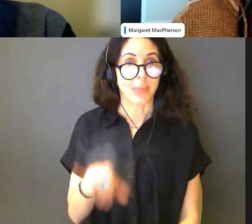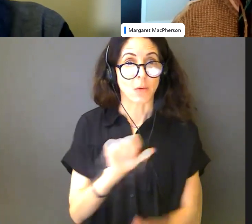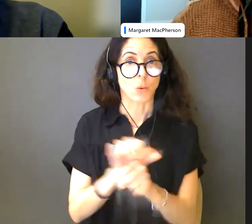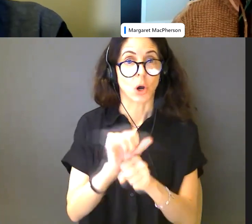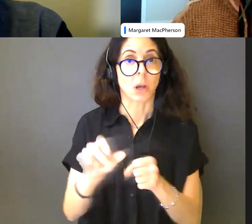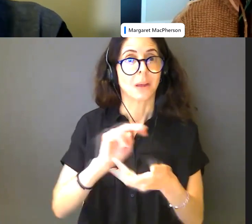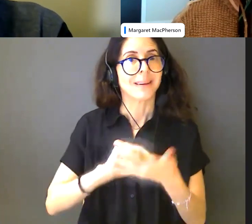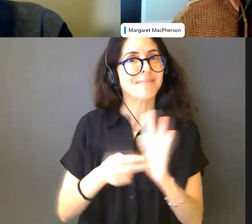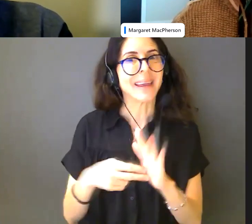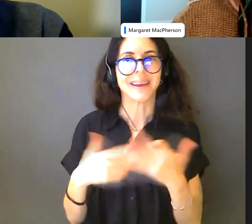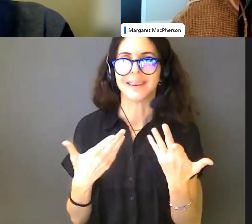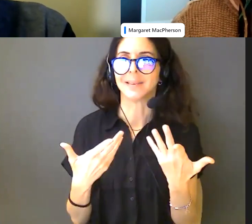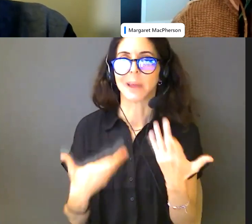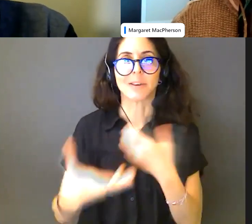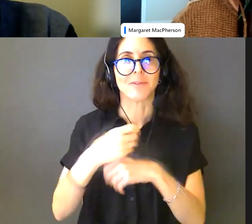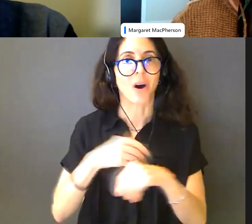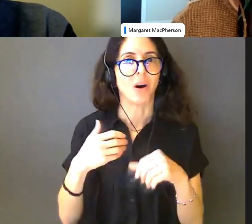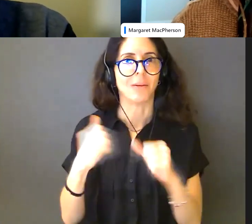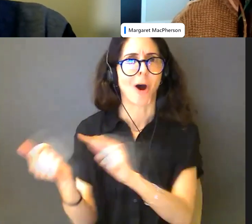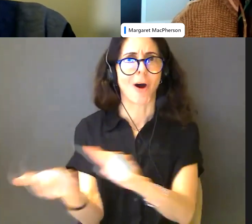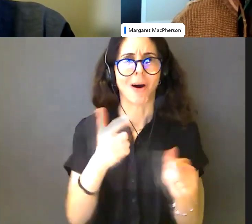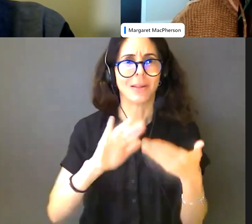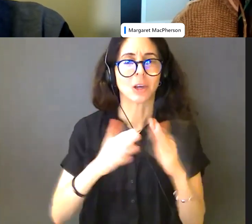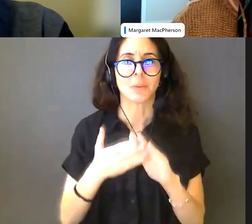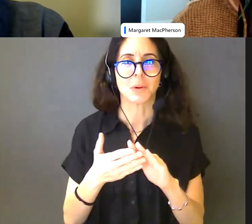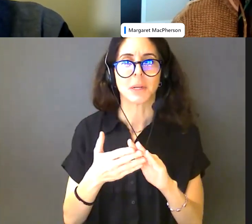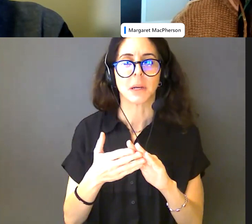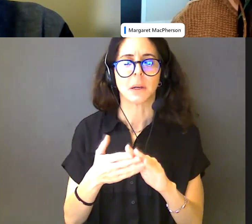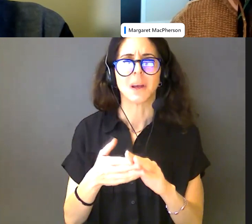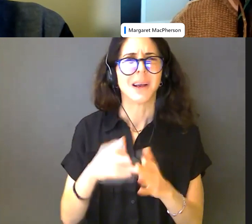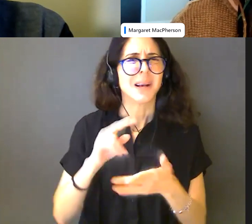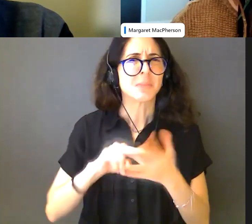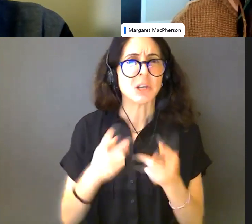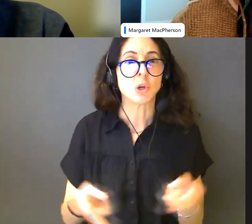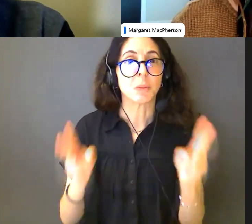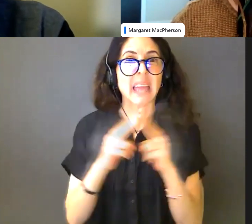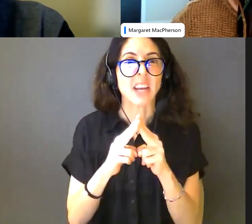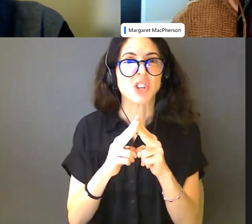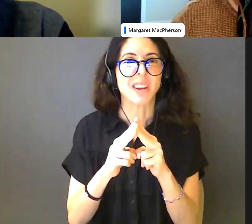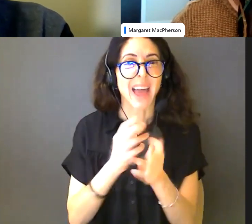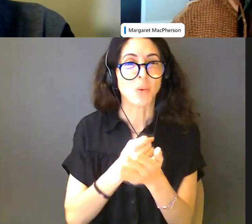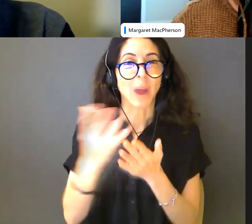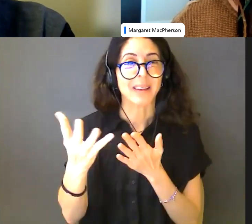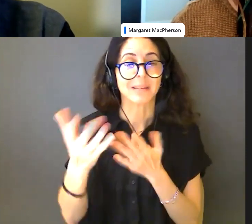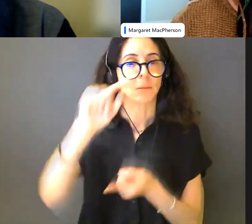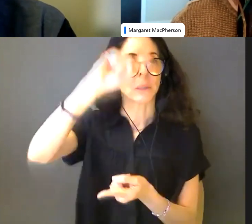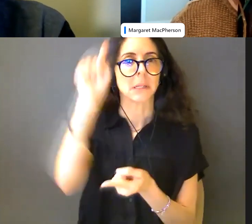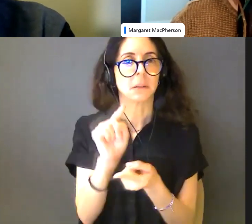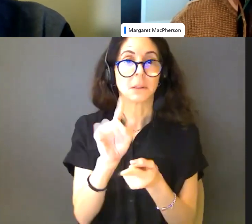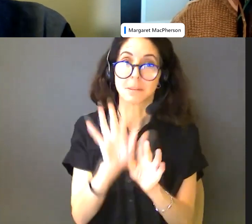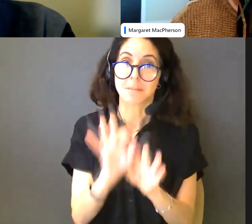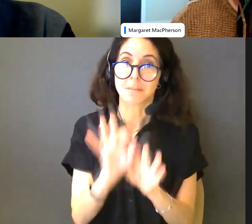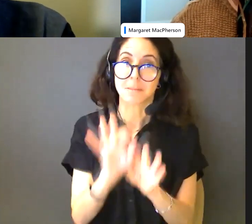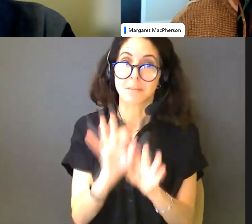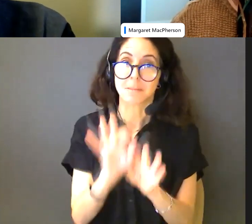all parts of the community and cuts down on duplication and waste, which is an important piece that governments